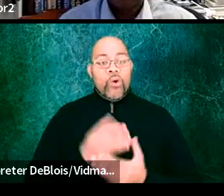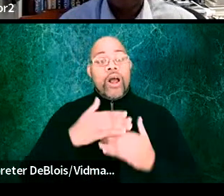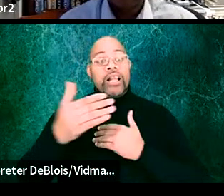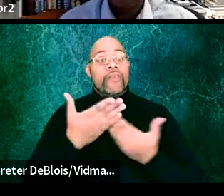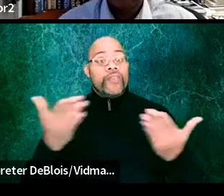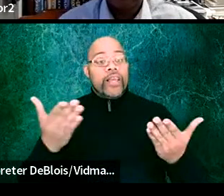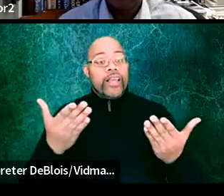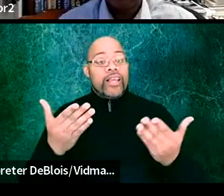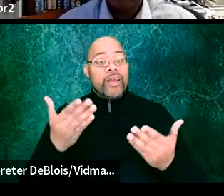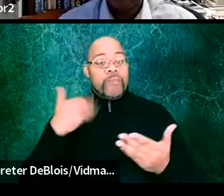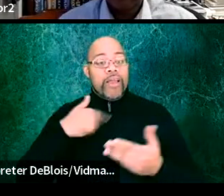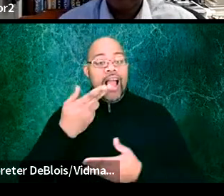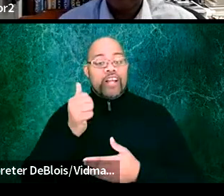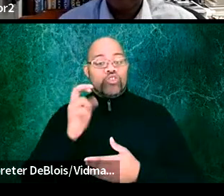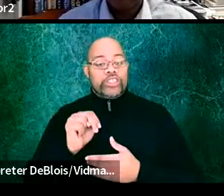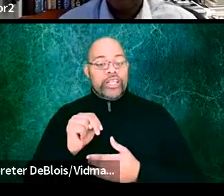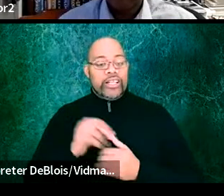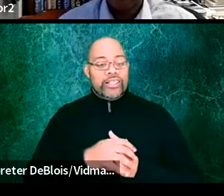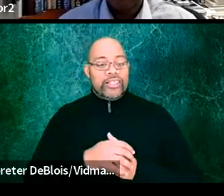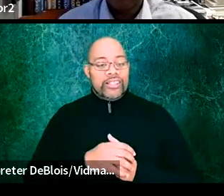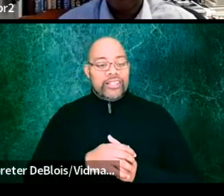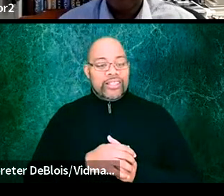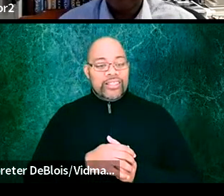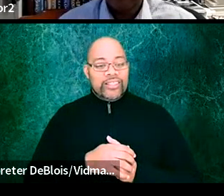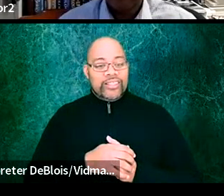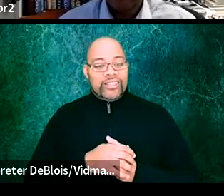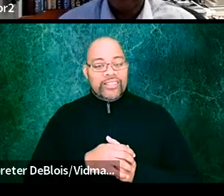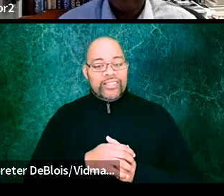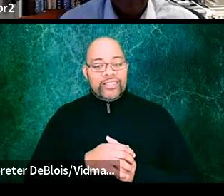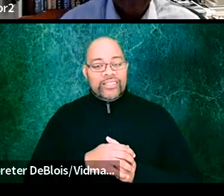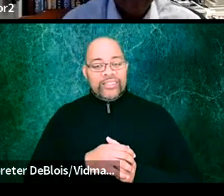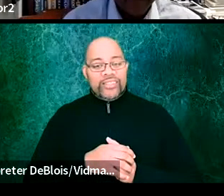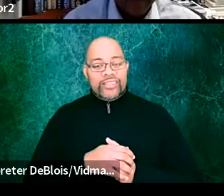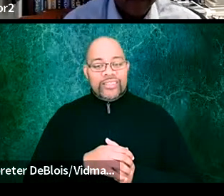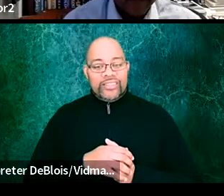will be hydrogen boats, isn't it?